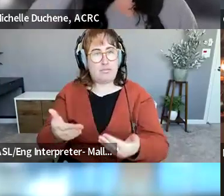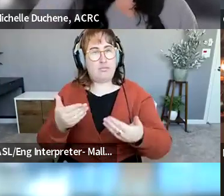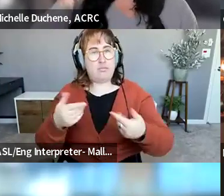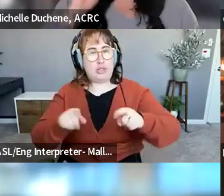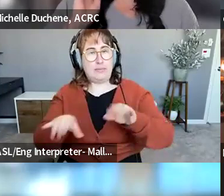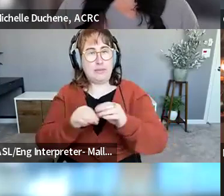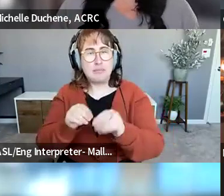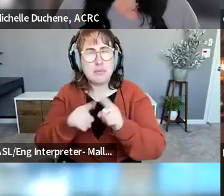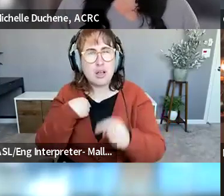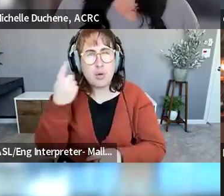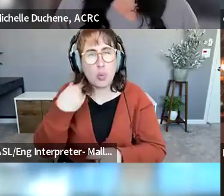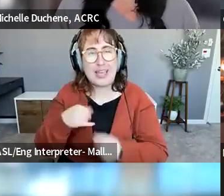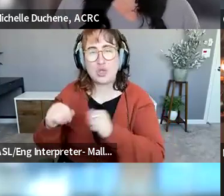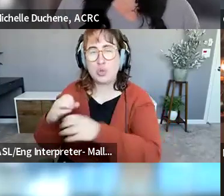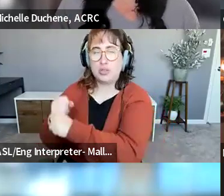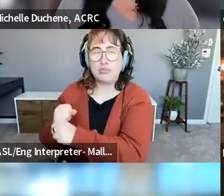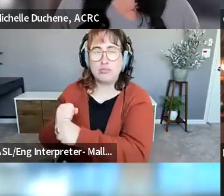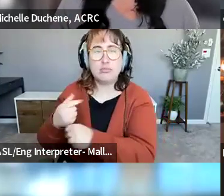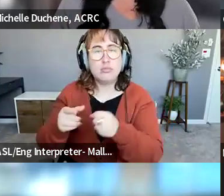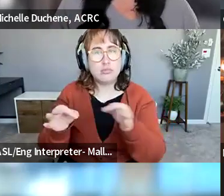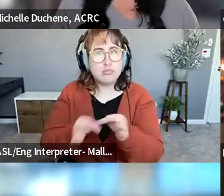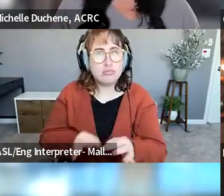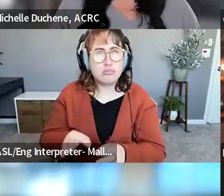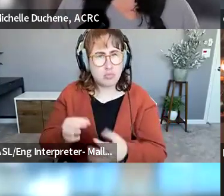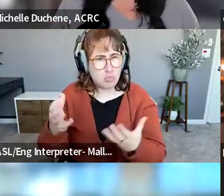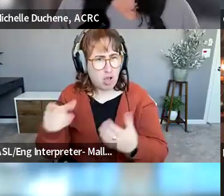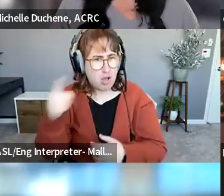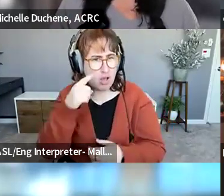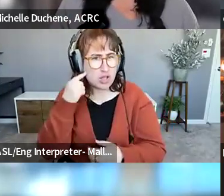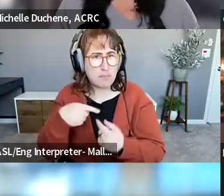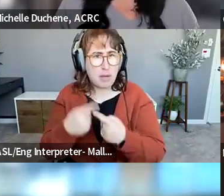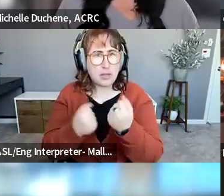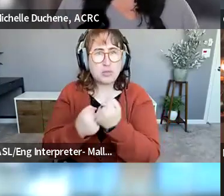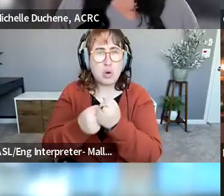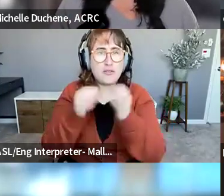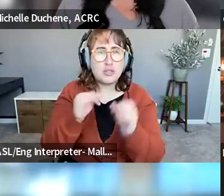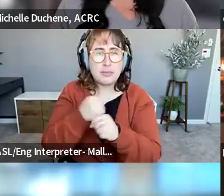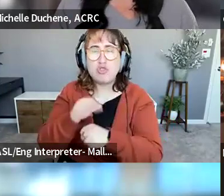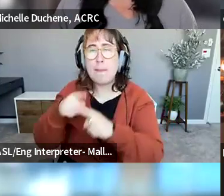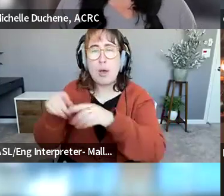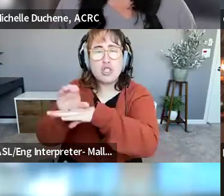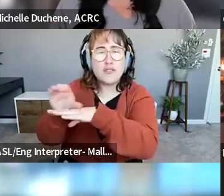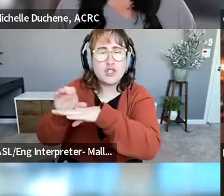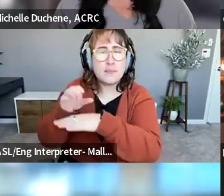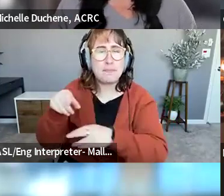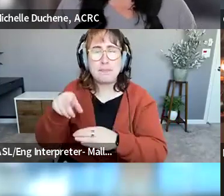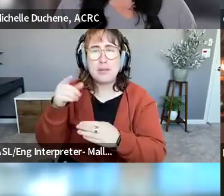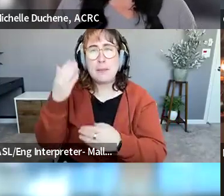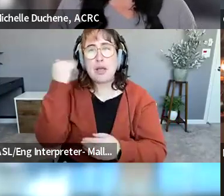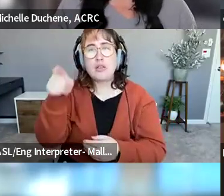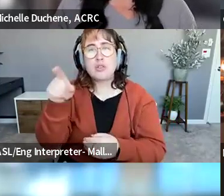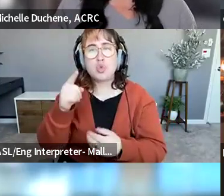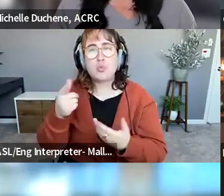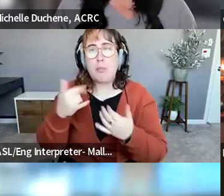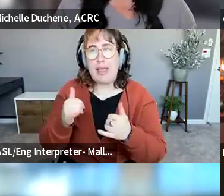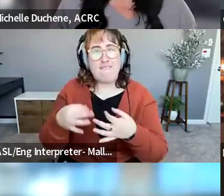that something that folks might be interested in, is hearing a little bit about supported decision making, talking about conservatorship? Again, because you guys play such a vital